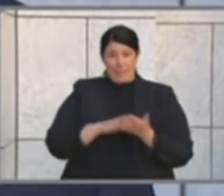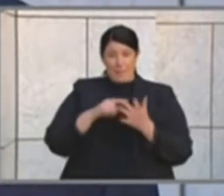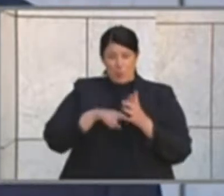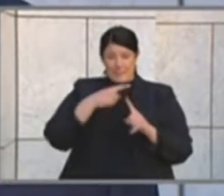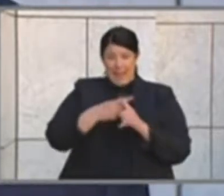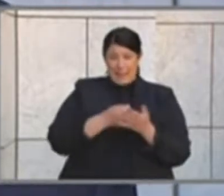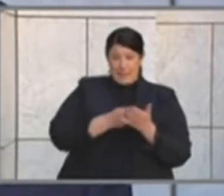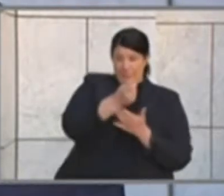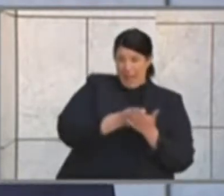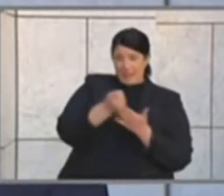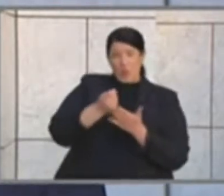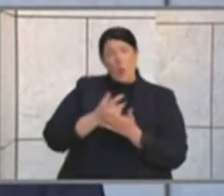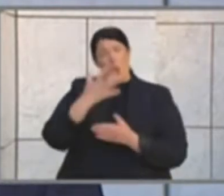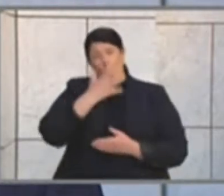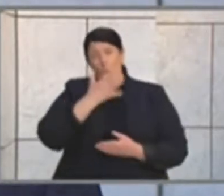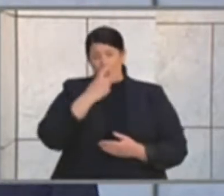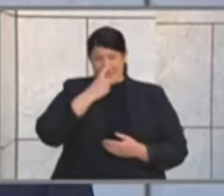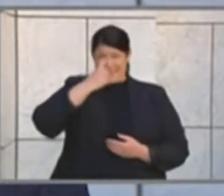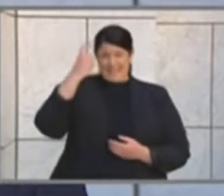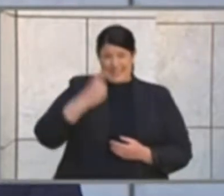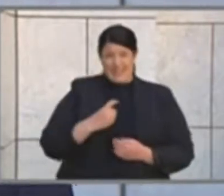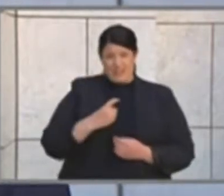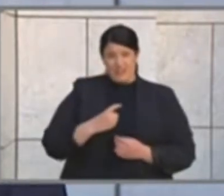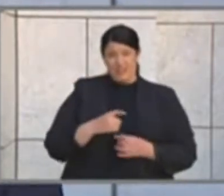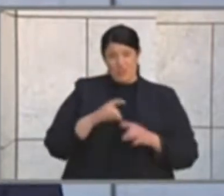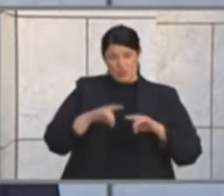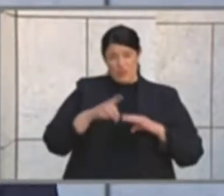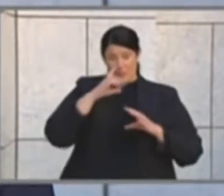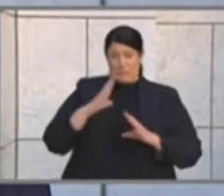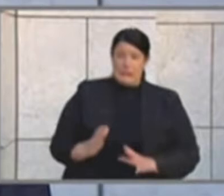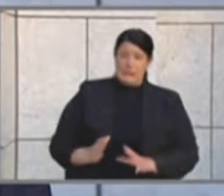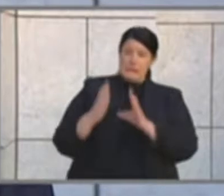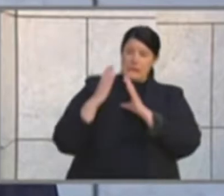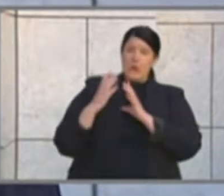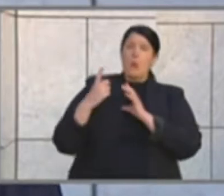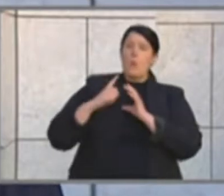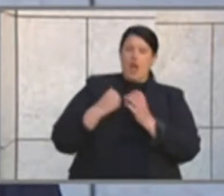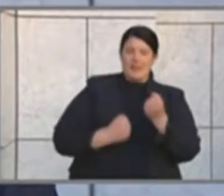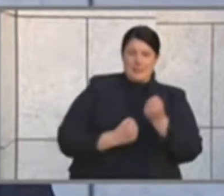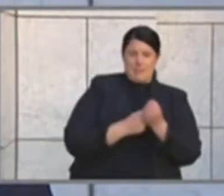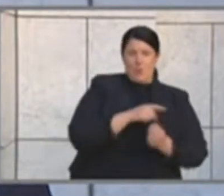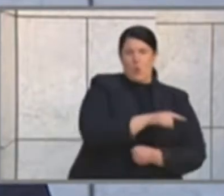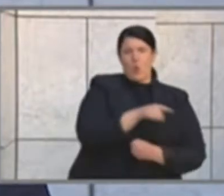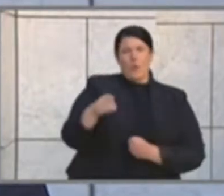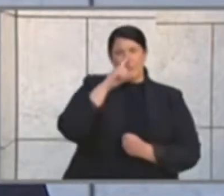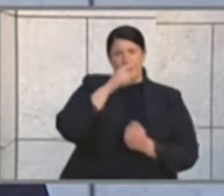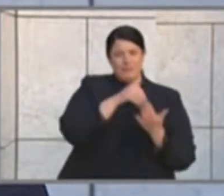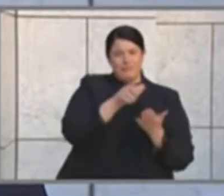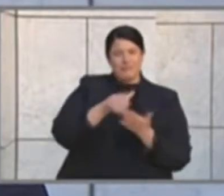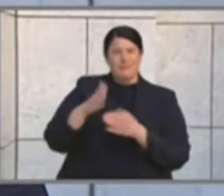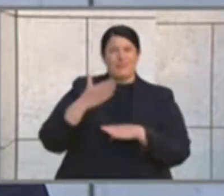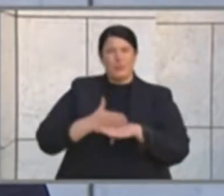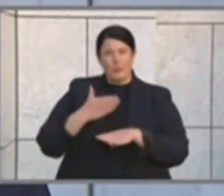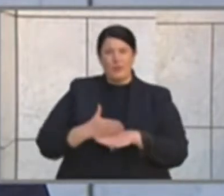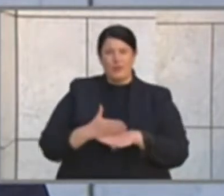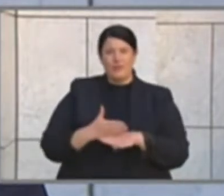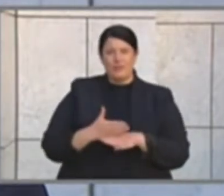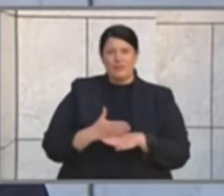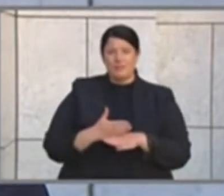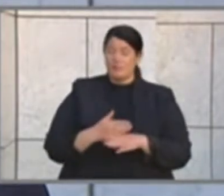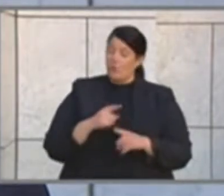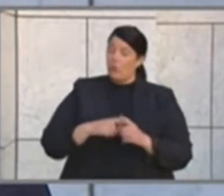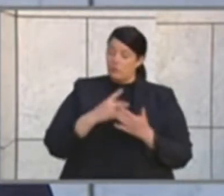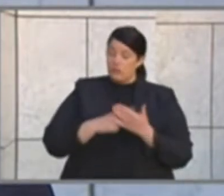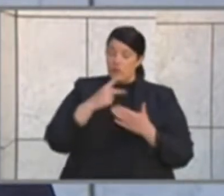that's a big load. But Australians are carrying it, and they're carrying it for their fellow Australians. And so we will continue to run the program